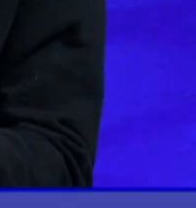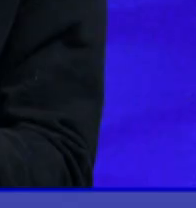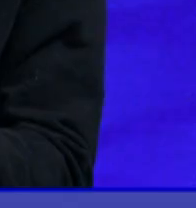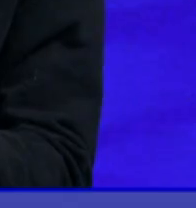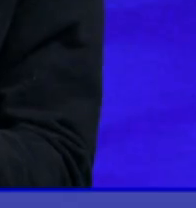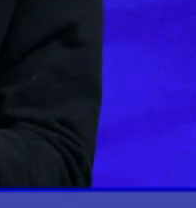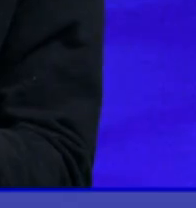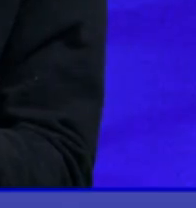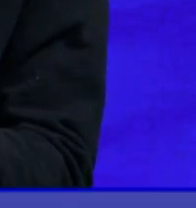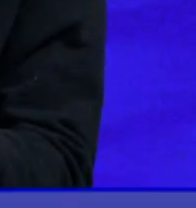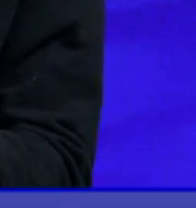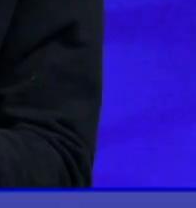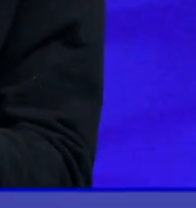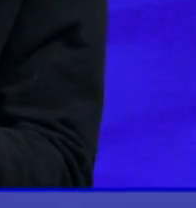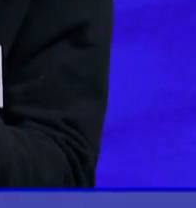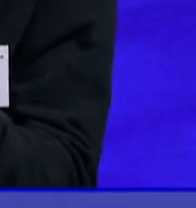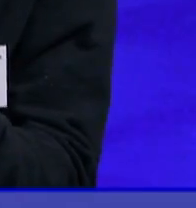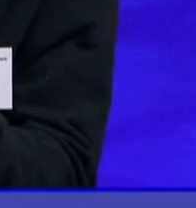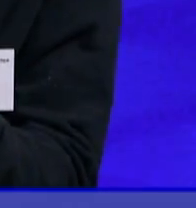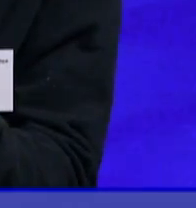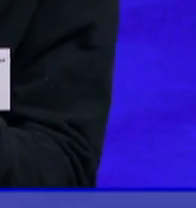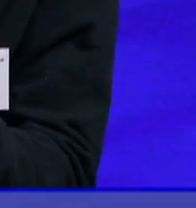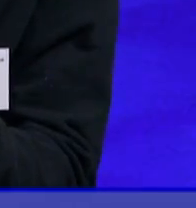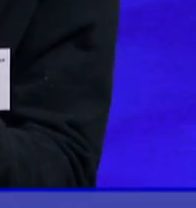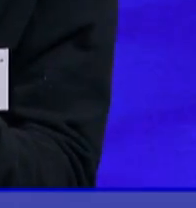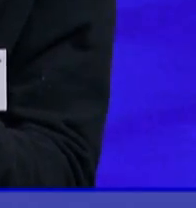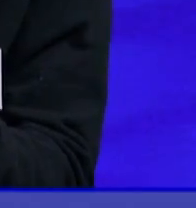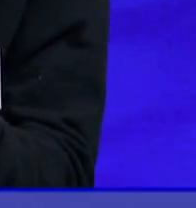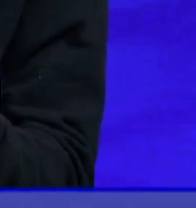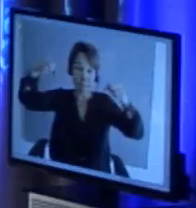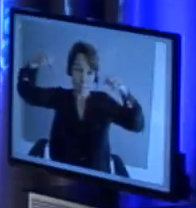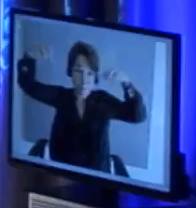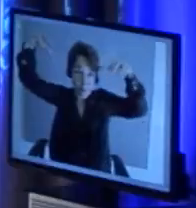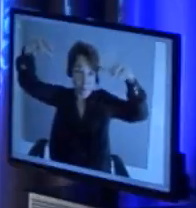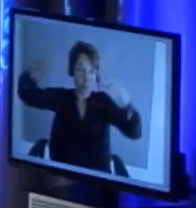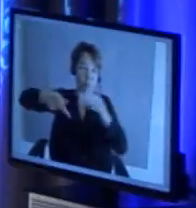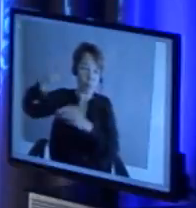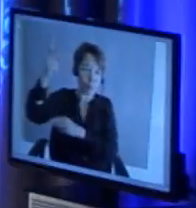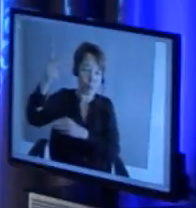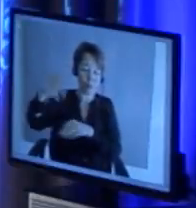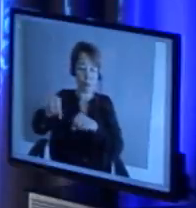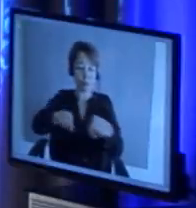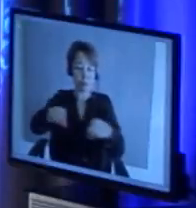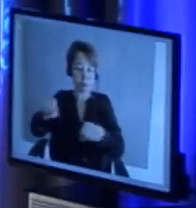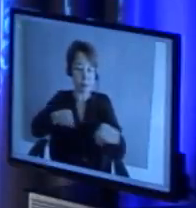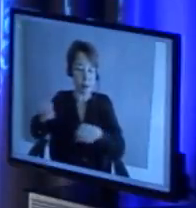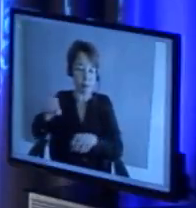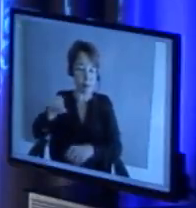lighting, audio information, extra places to sit. And we're working on the more time to cross with some traffic engineers in Transport for